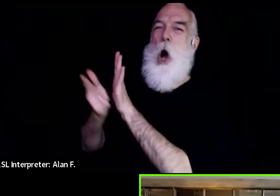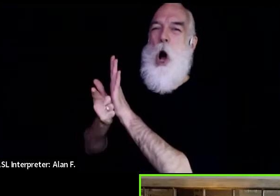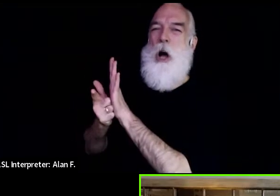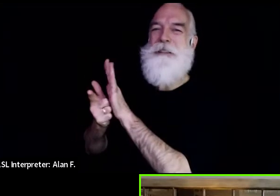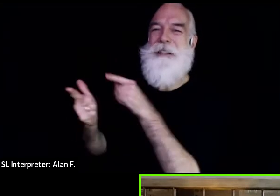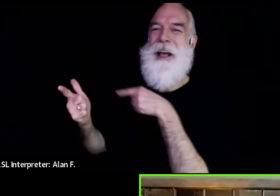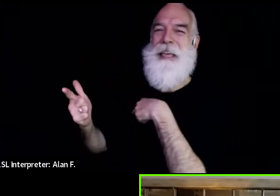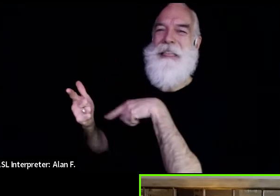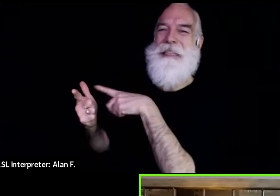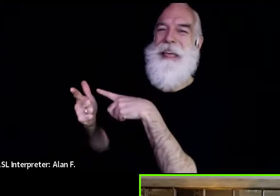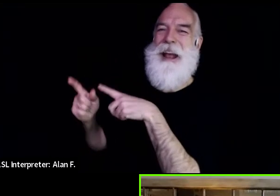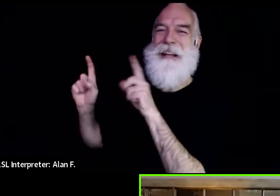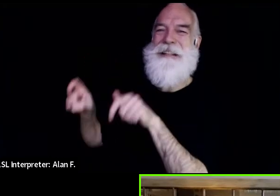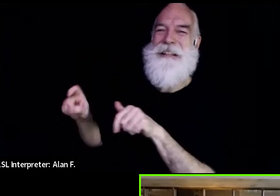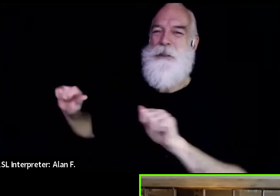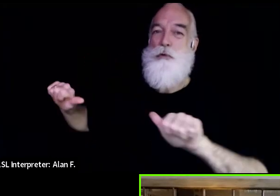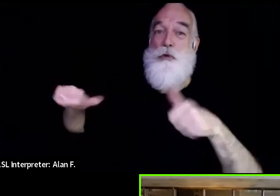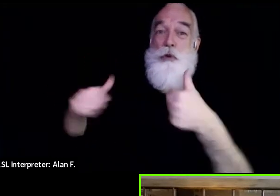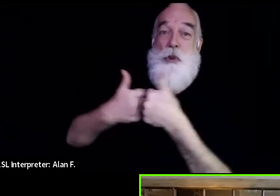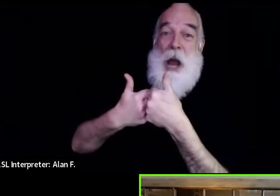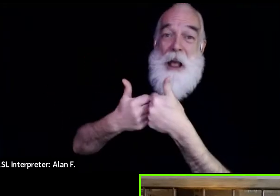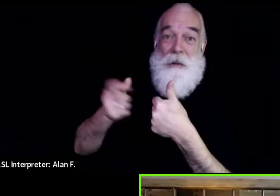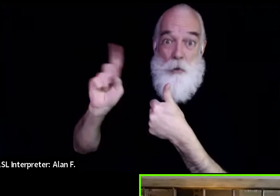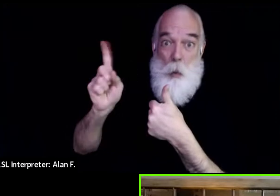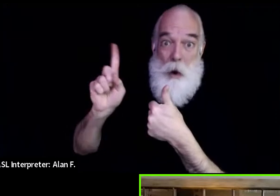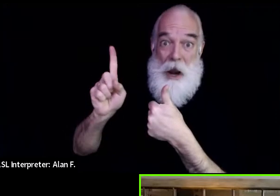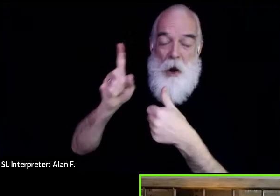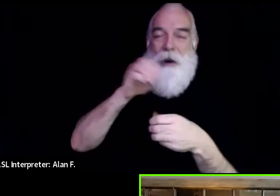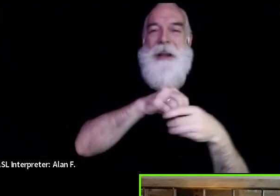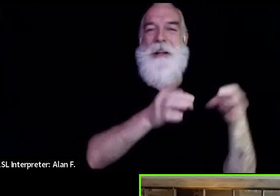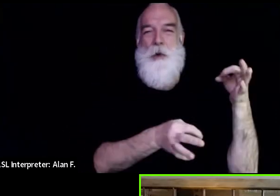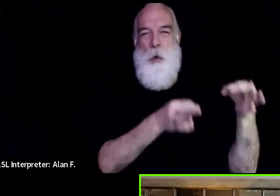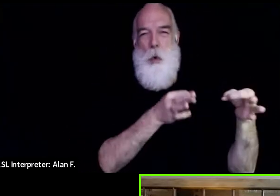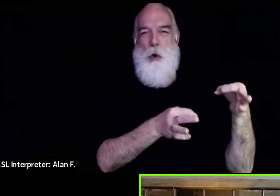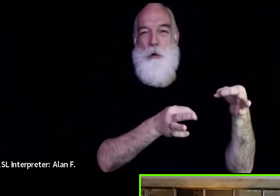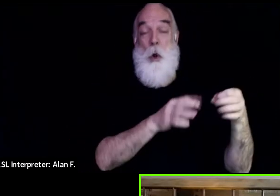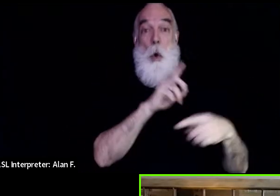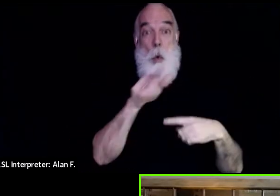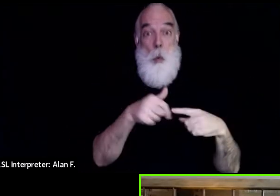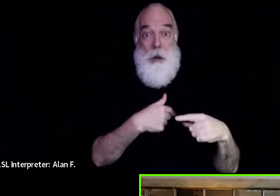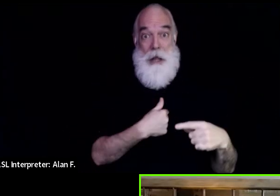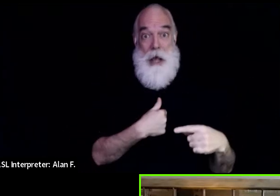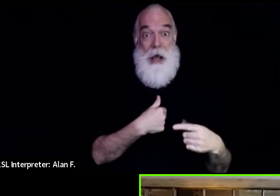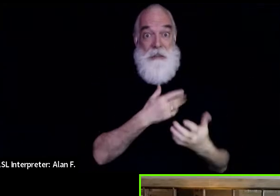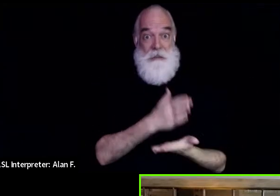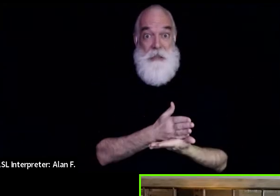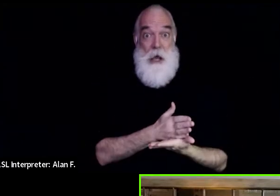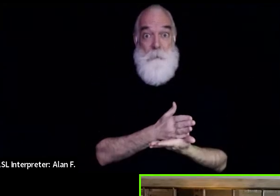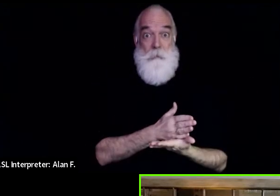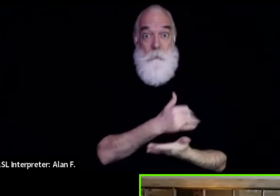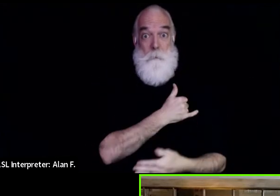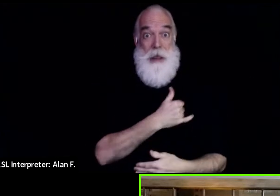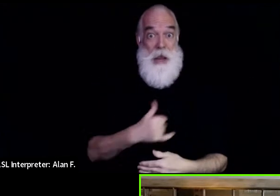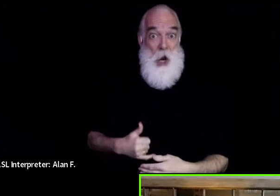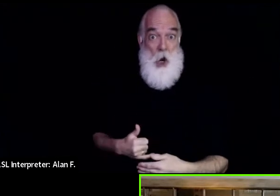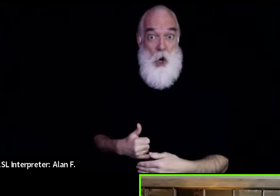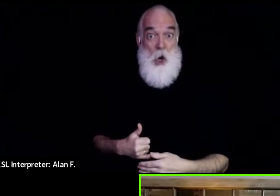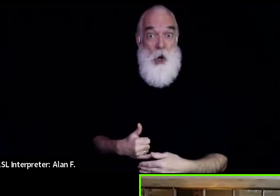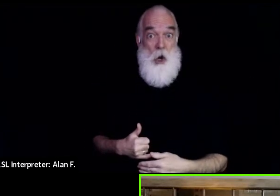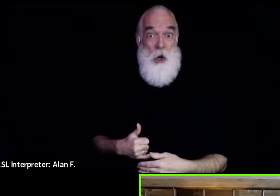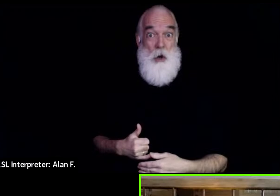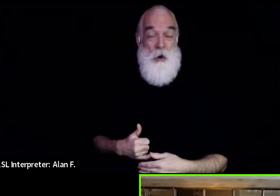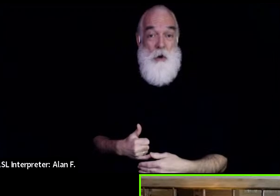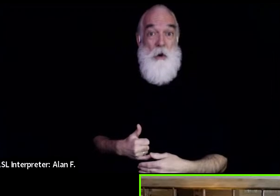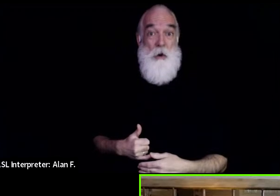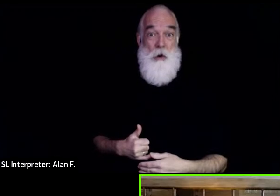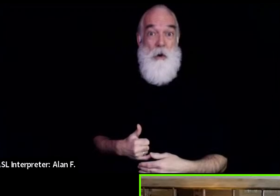it as I ended my term as mayor. But again, when you're going through a